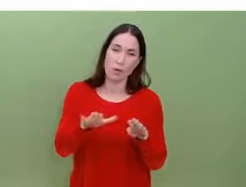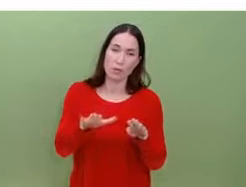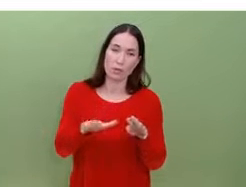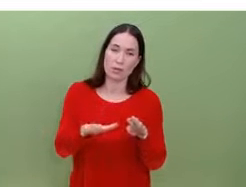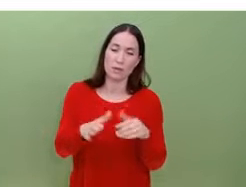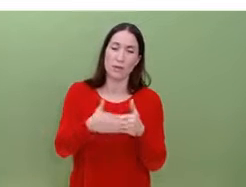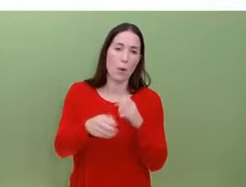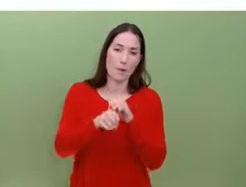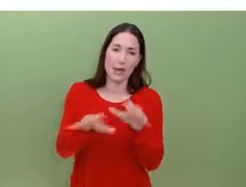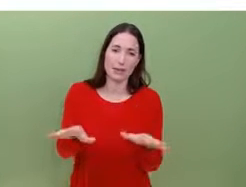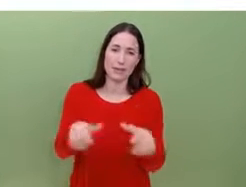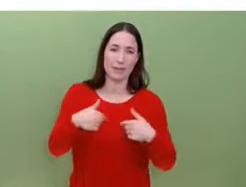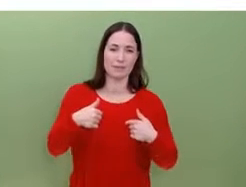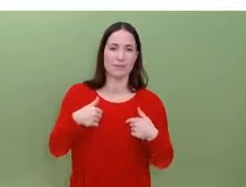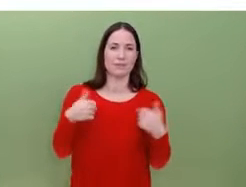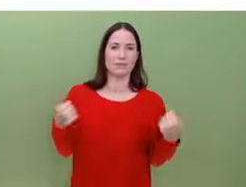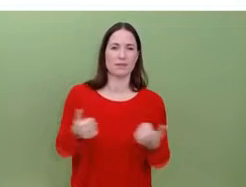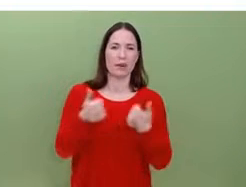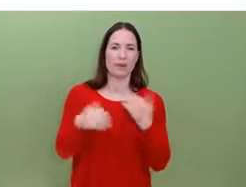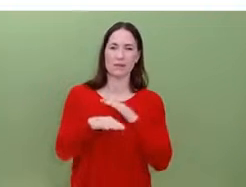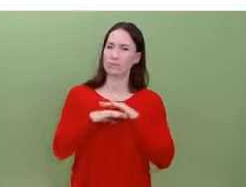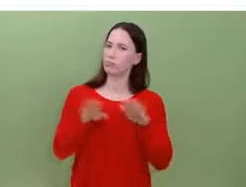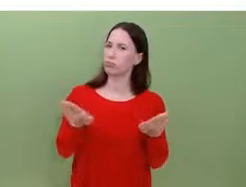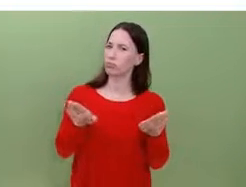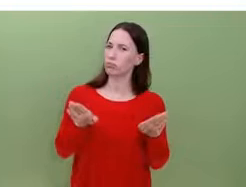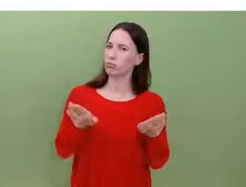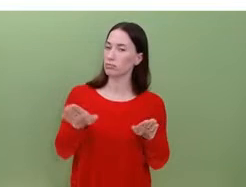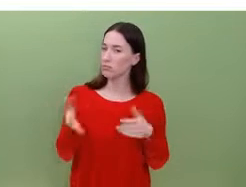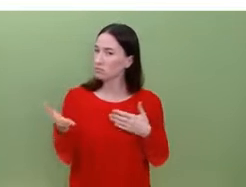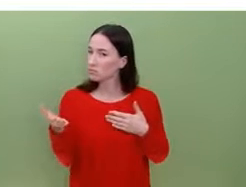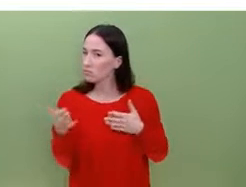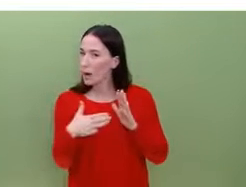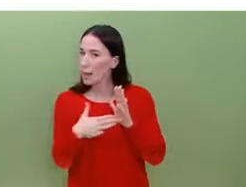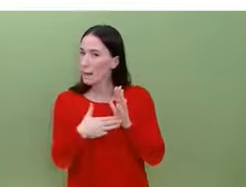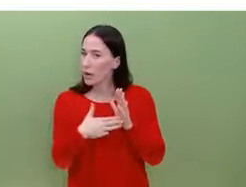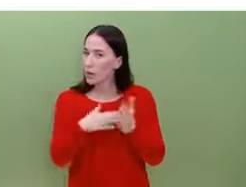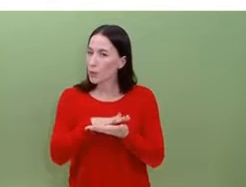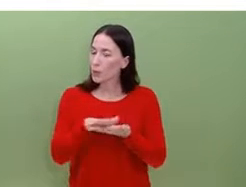I'm done. Great. Thanks, Peter. Anything Marco and Holly wanted to add in relation to that?